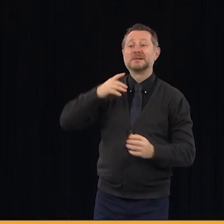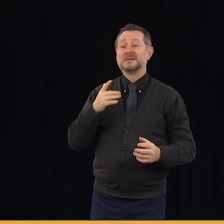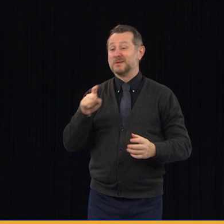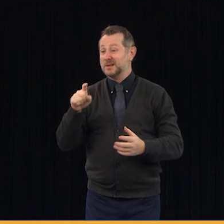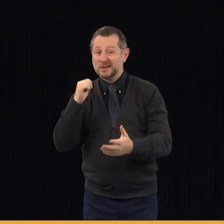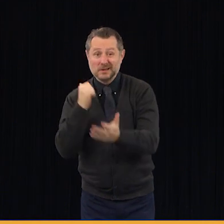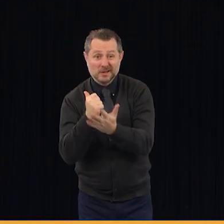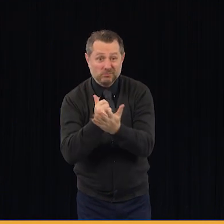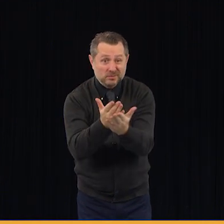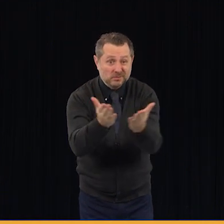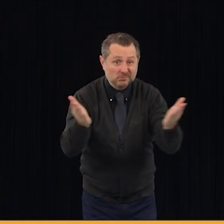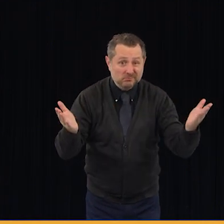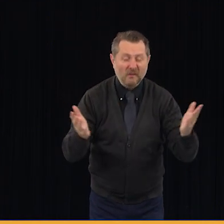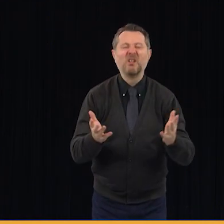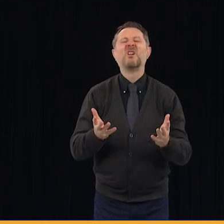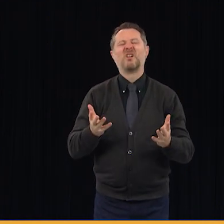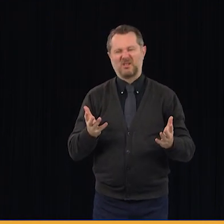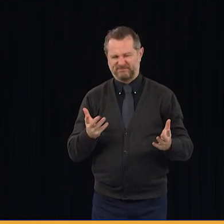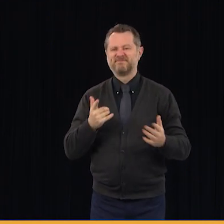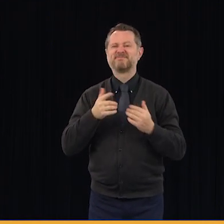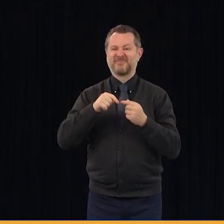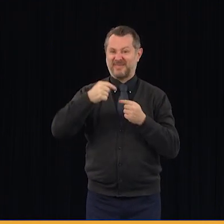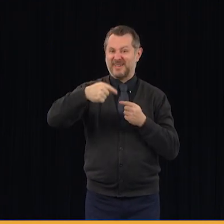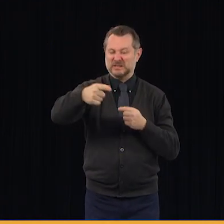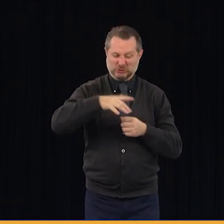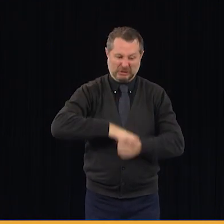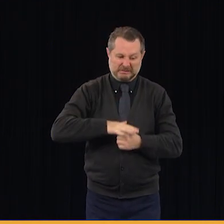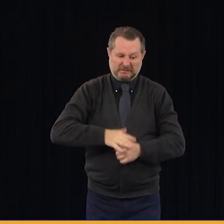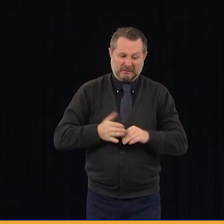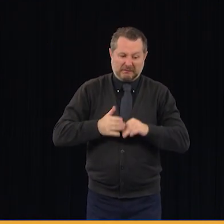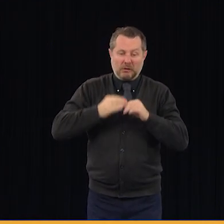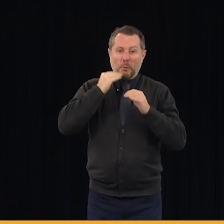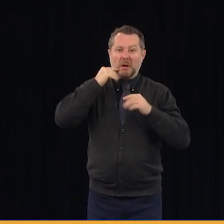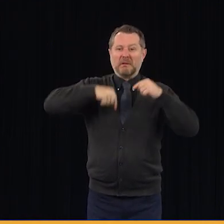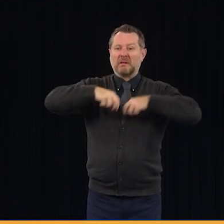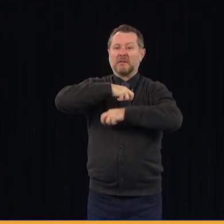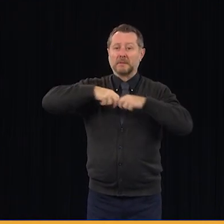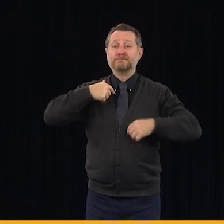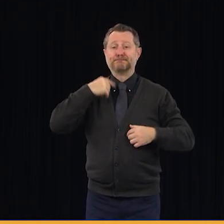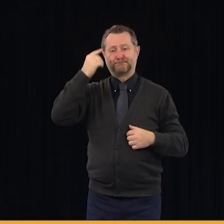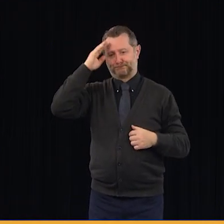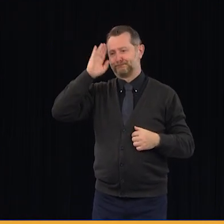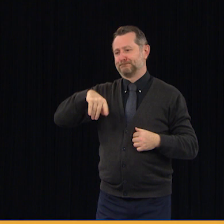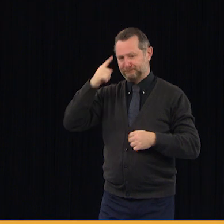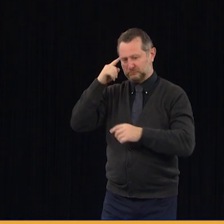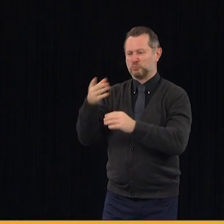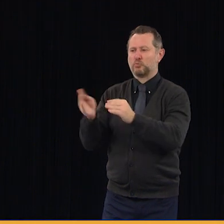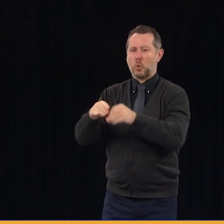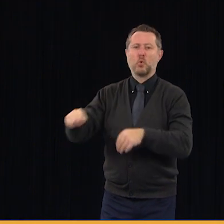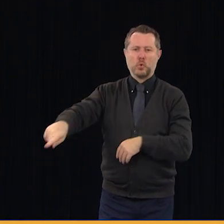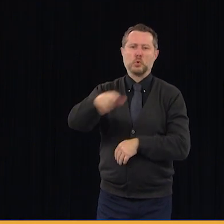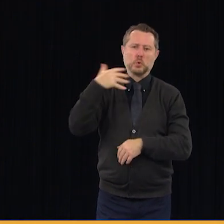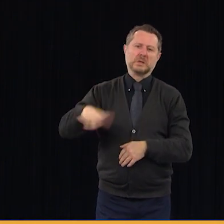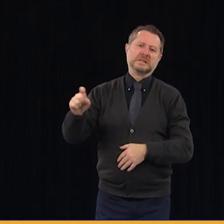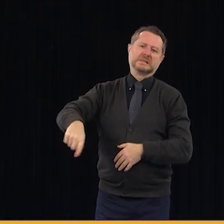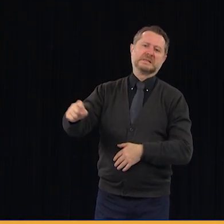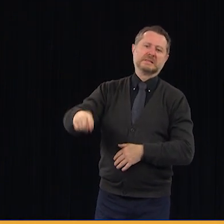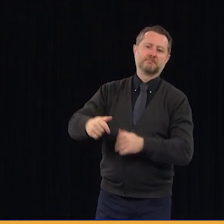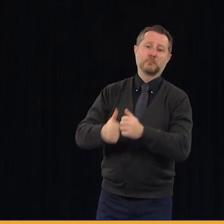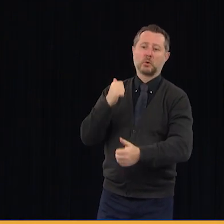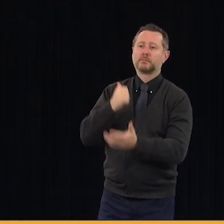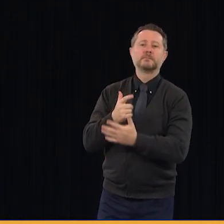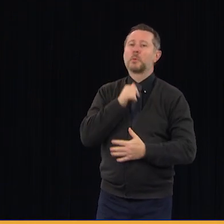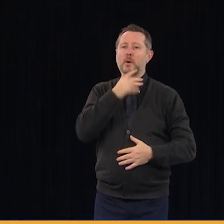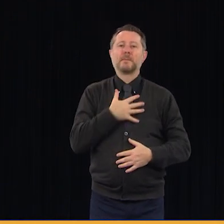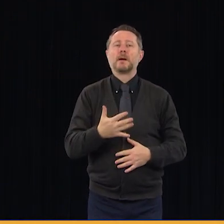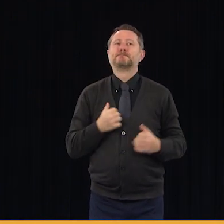during this highly stressful period, and I suspect more people need help than acknowledge that they